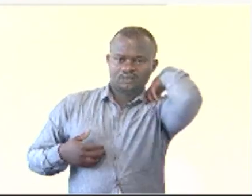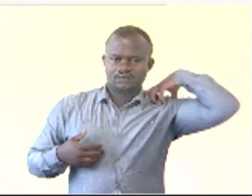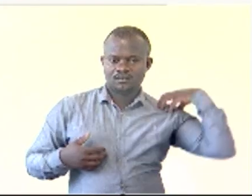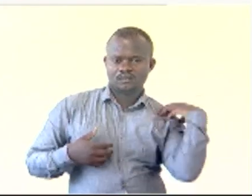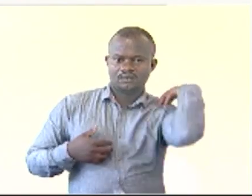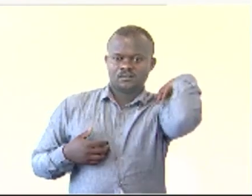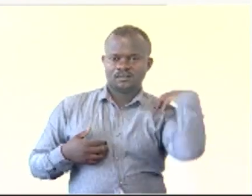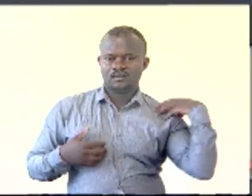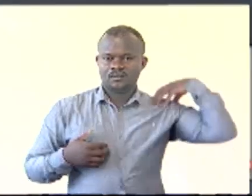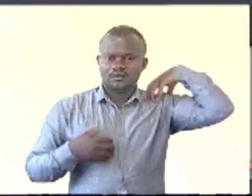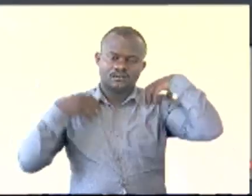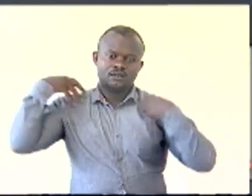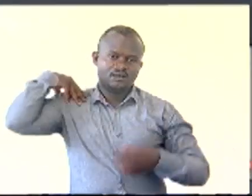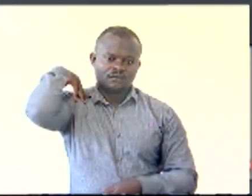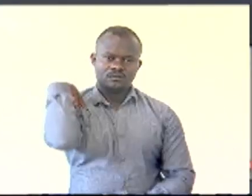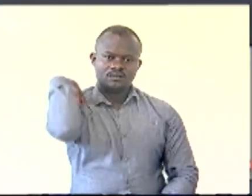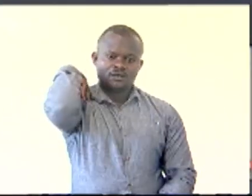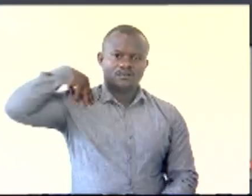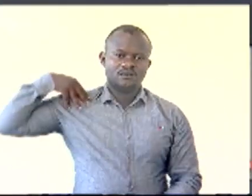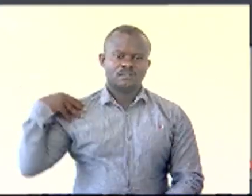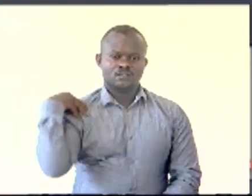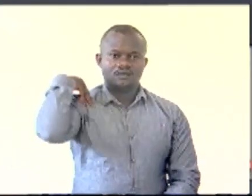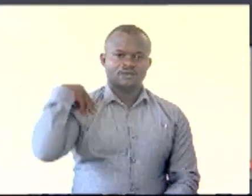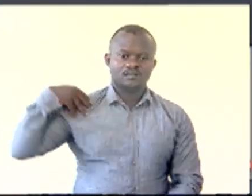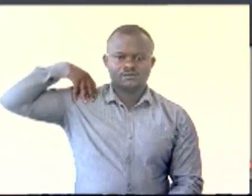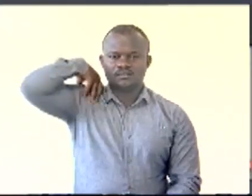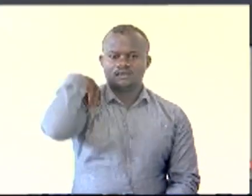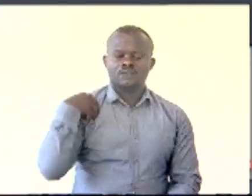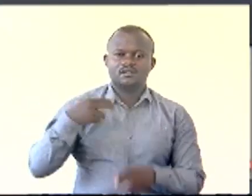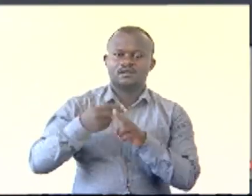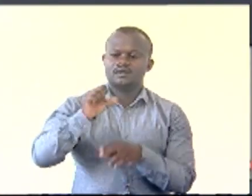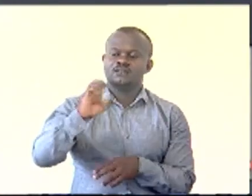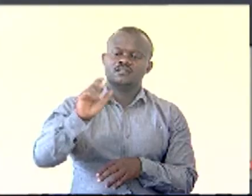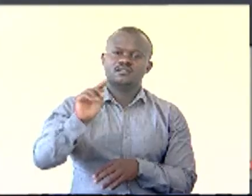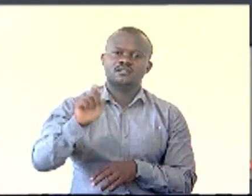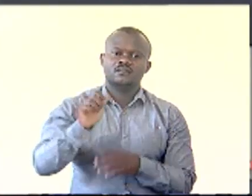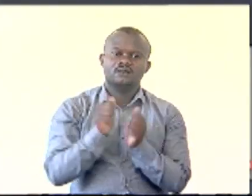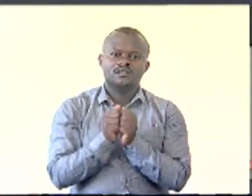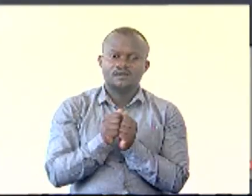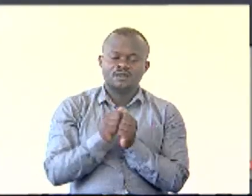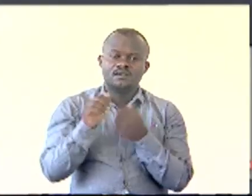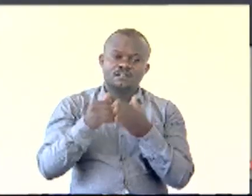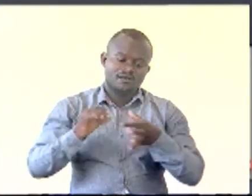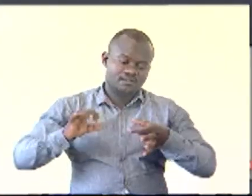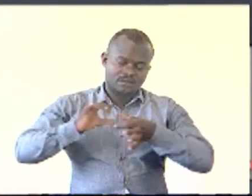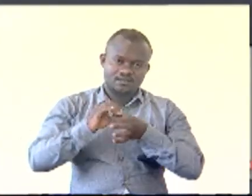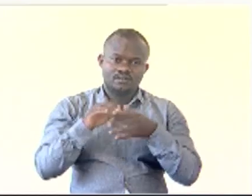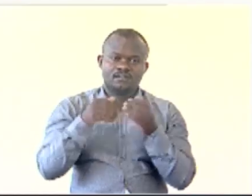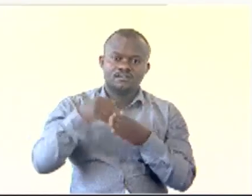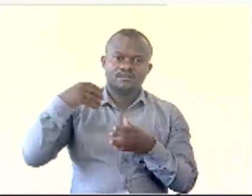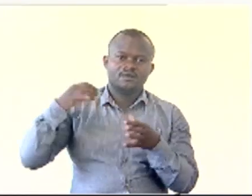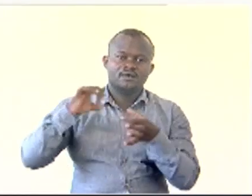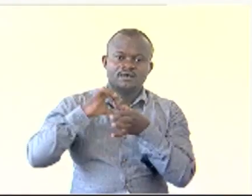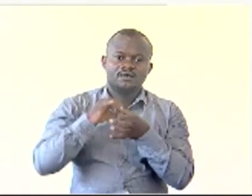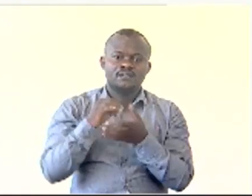Okay? The shoulder joint is an example of ball and socket joint. Bones at the hinge joint and the ball and socket joint